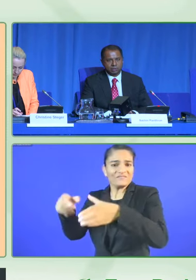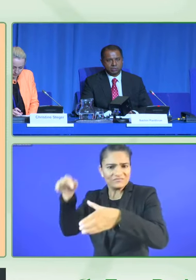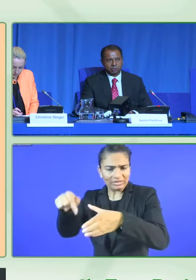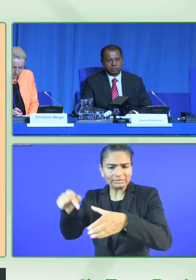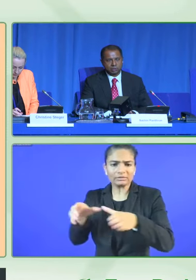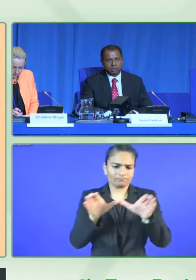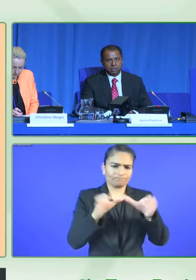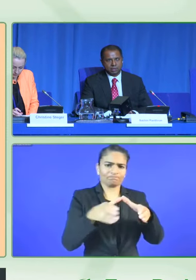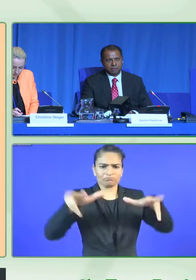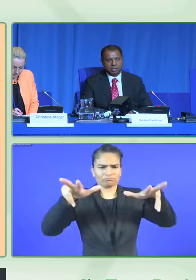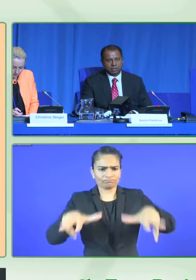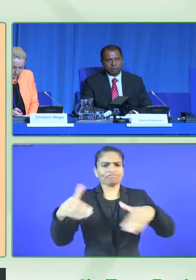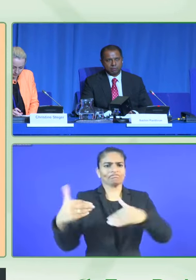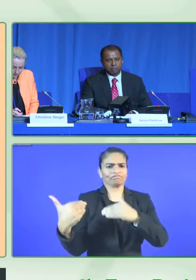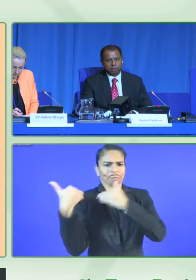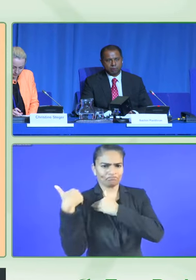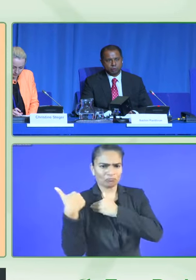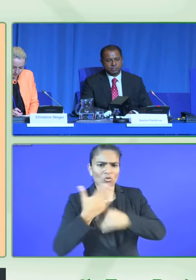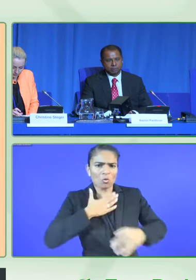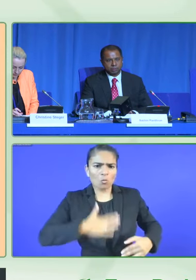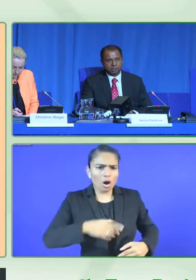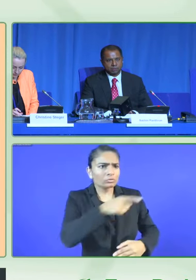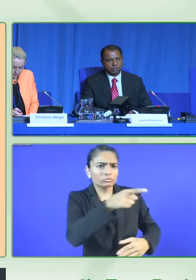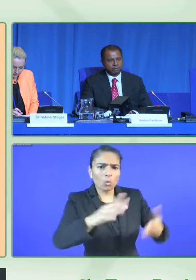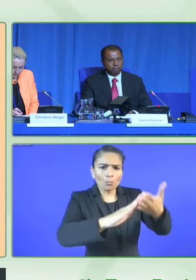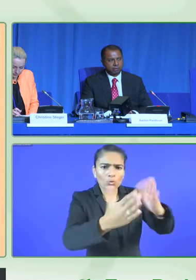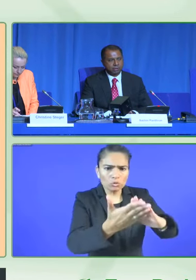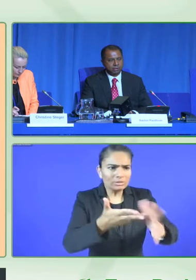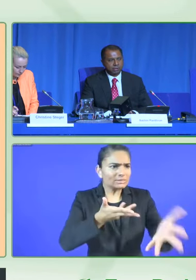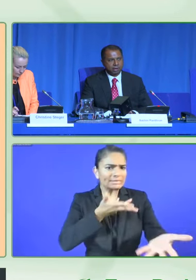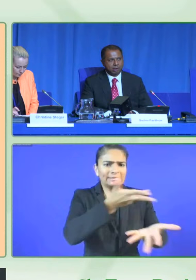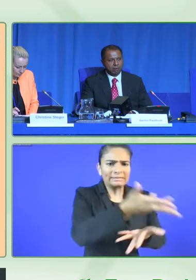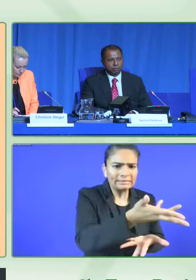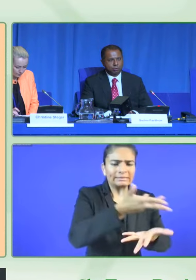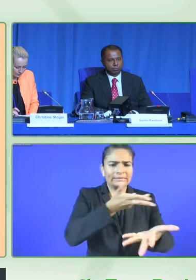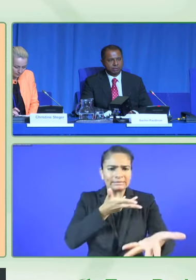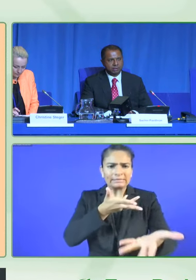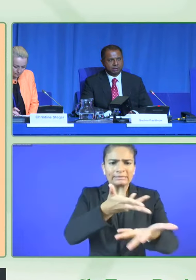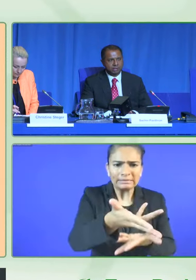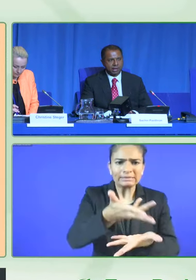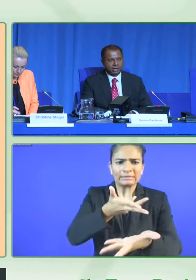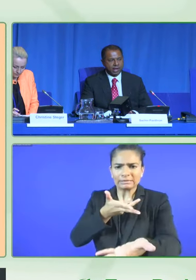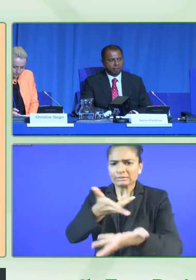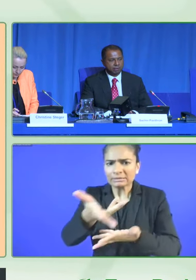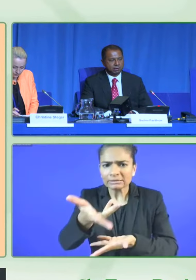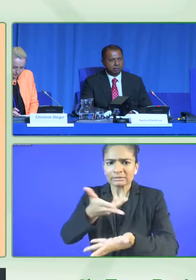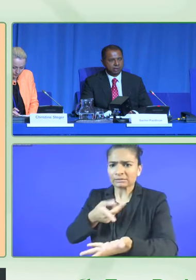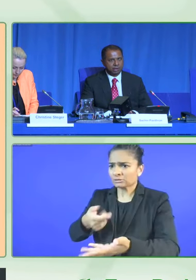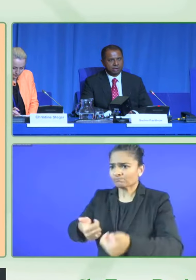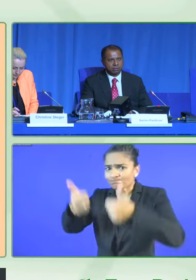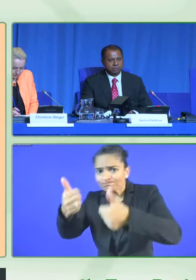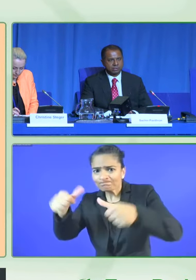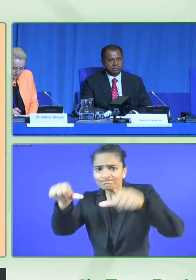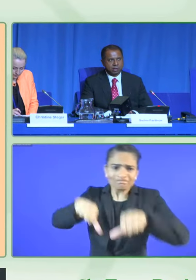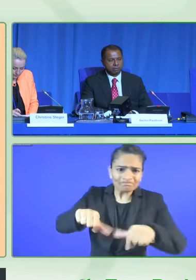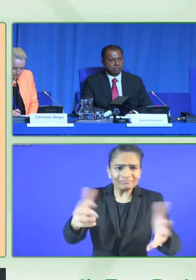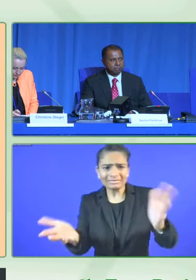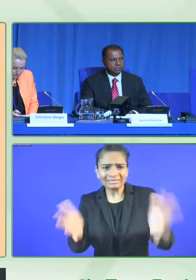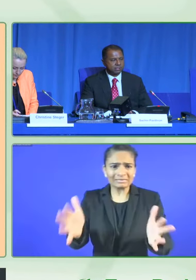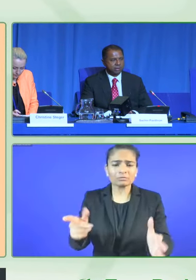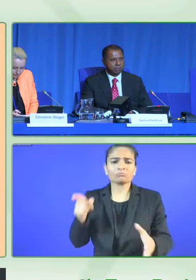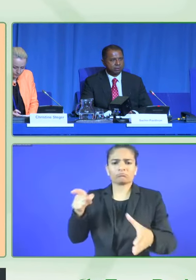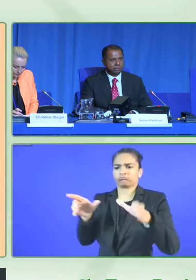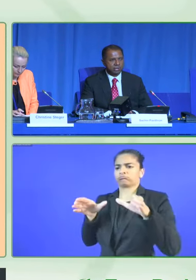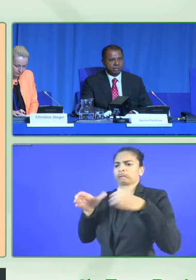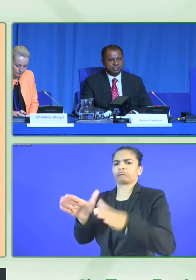the industry, the technical groups out there, the different groups that have a direct interest, or